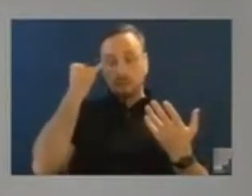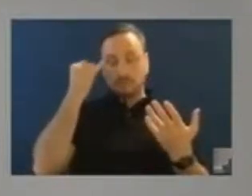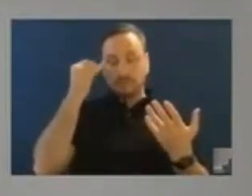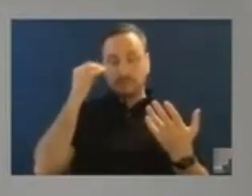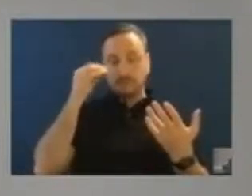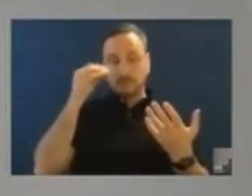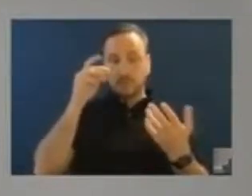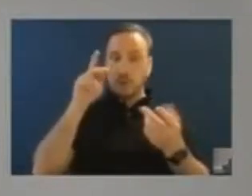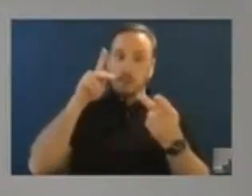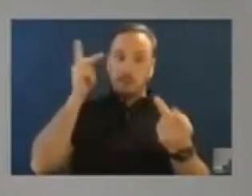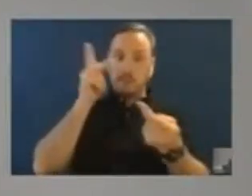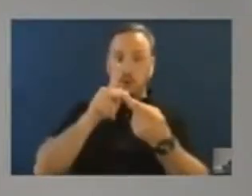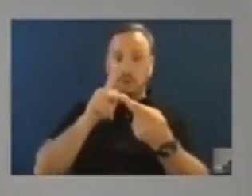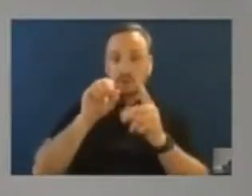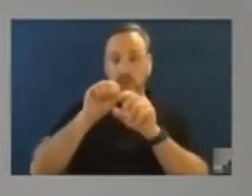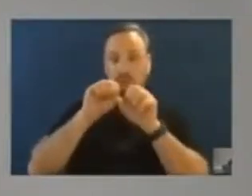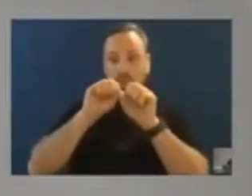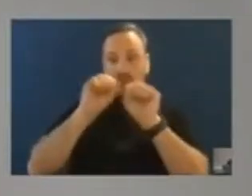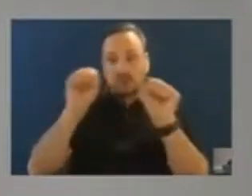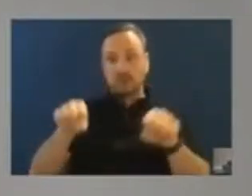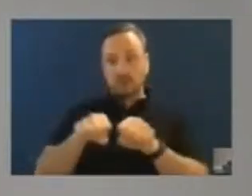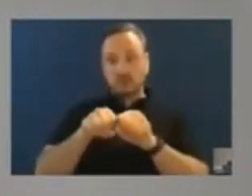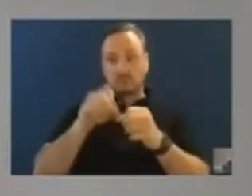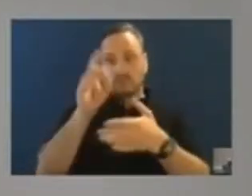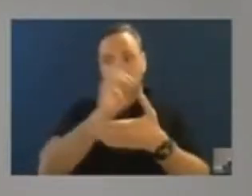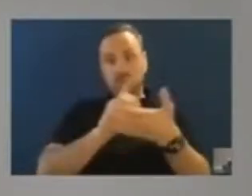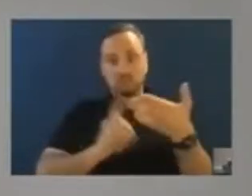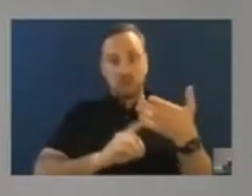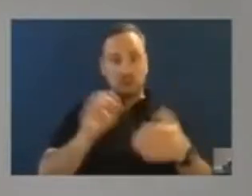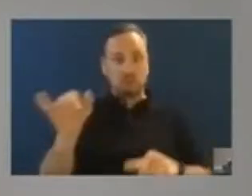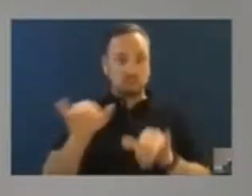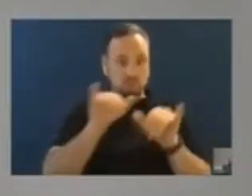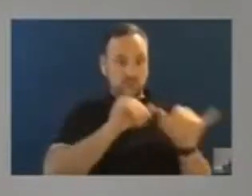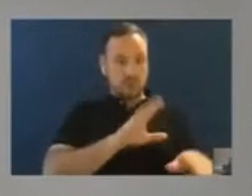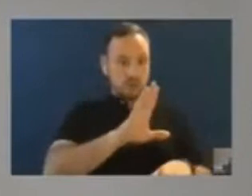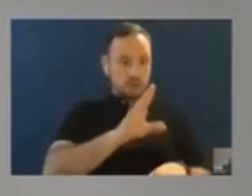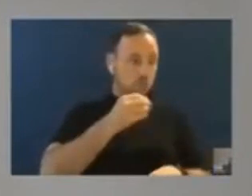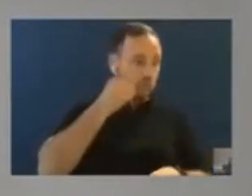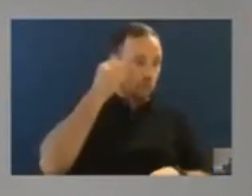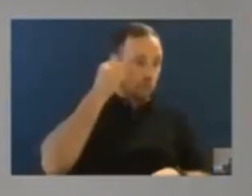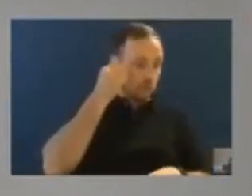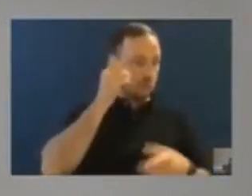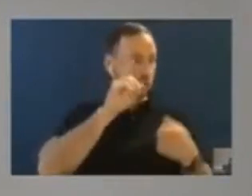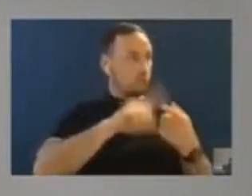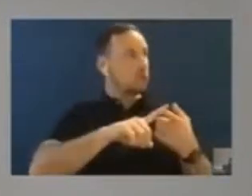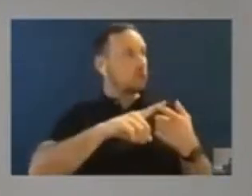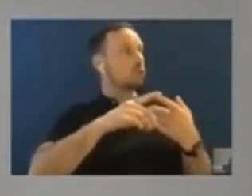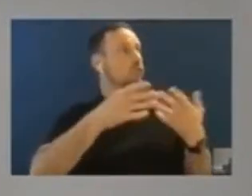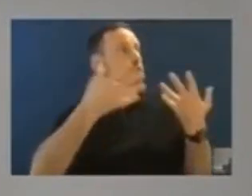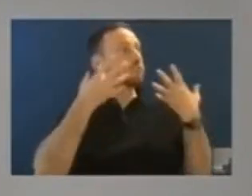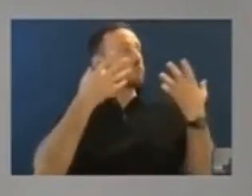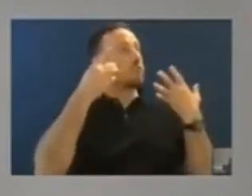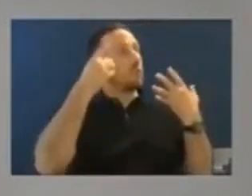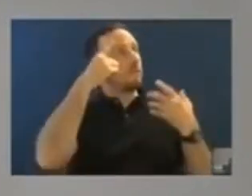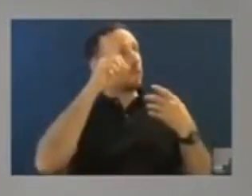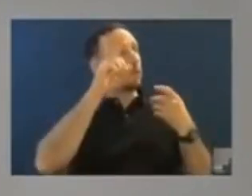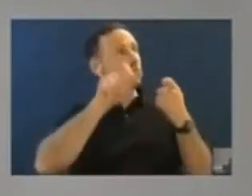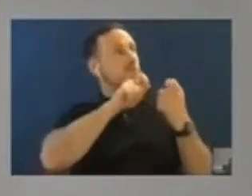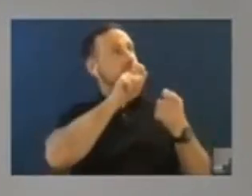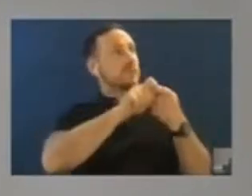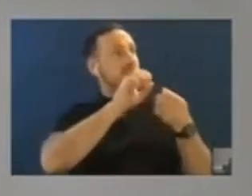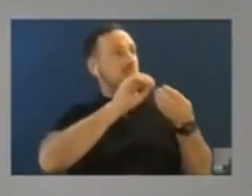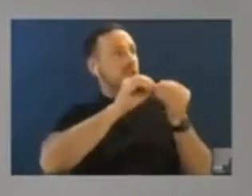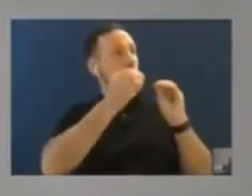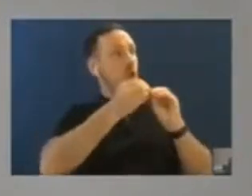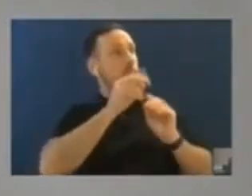to take care of the cooling heating needs for a certain number of occupants. Right now, when we are at